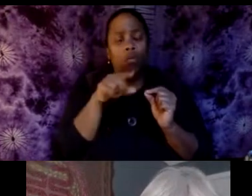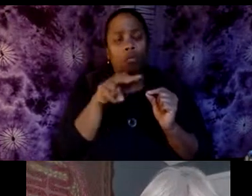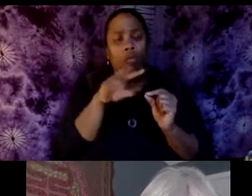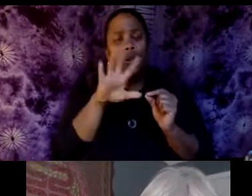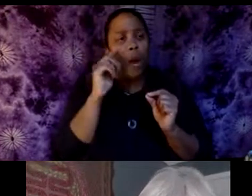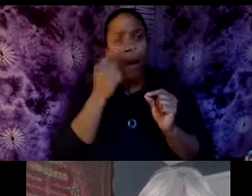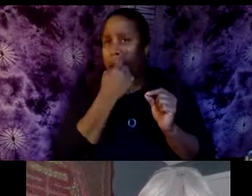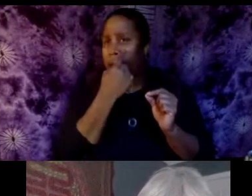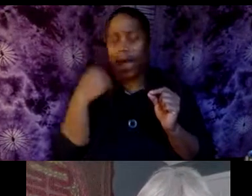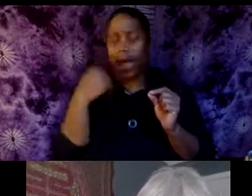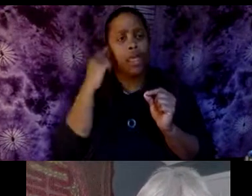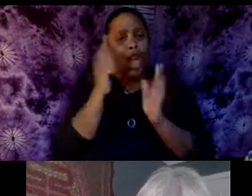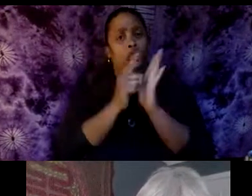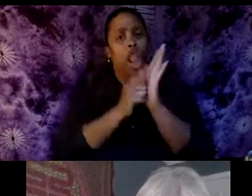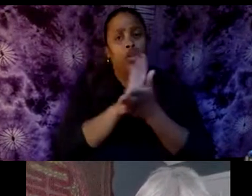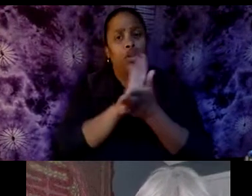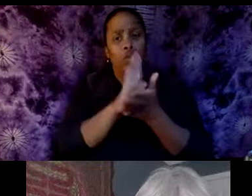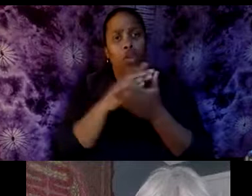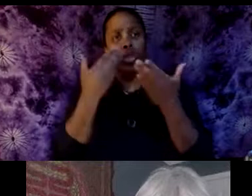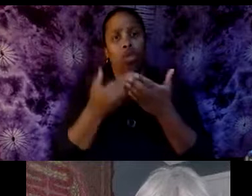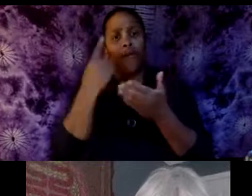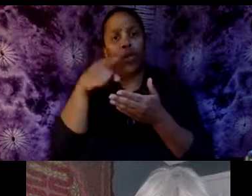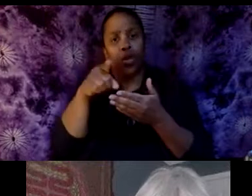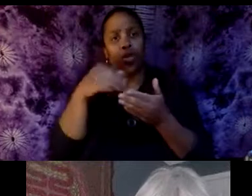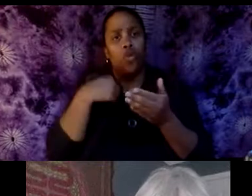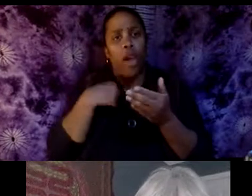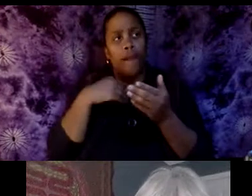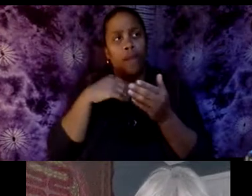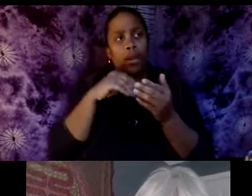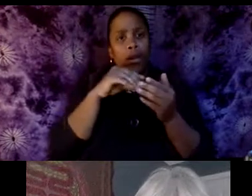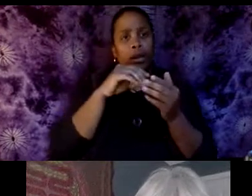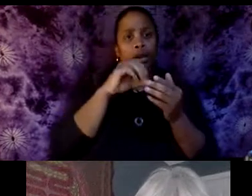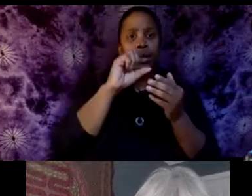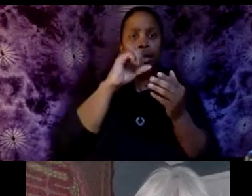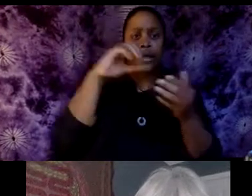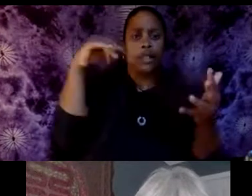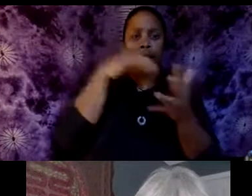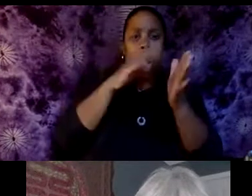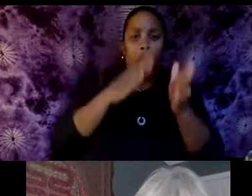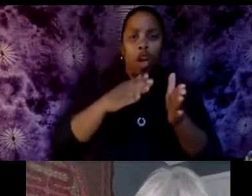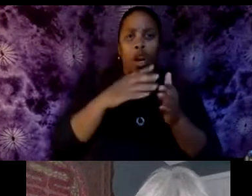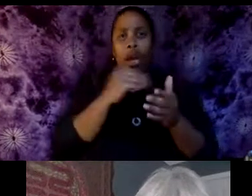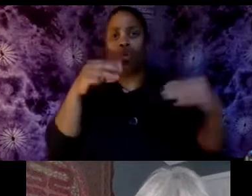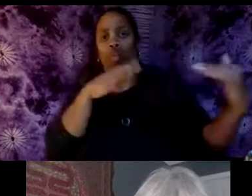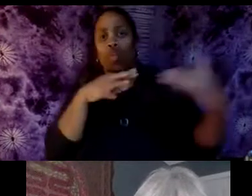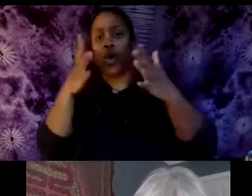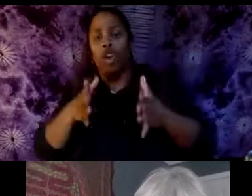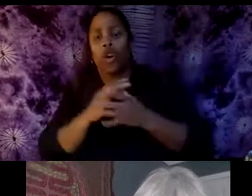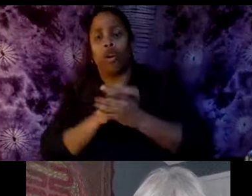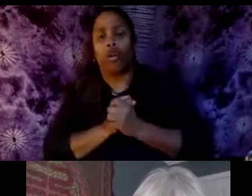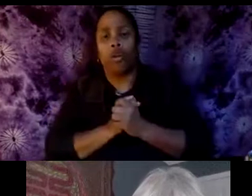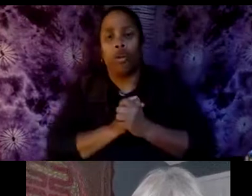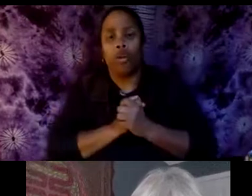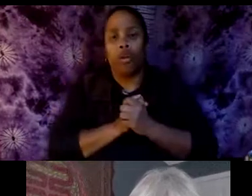for you because I think you have talents of scholar and warrior. Scholar is about absorbing information to build knowledge and share knowledge. So they